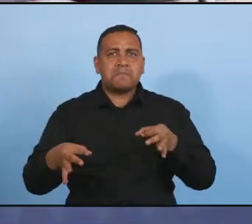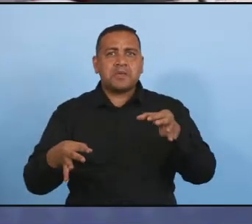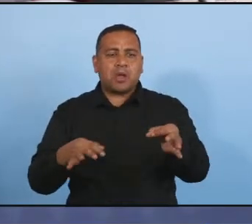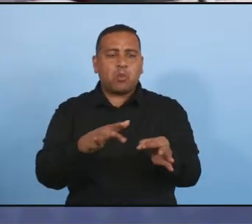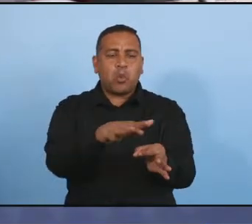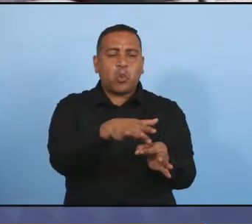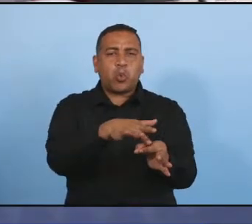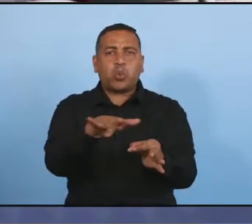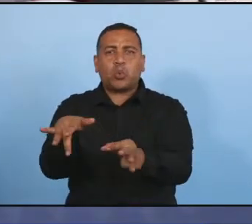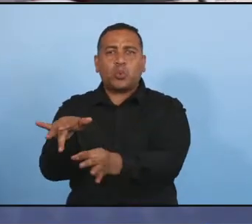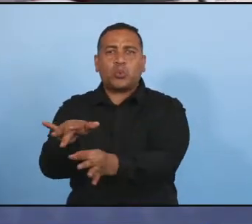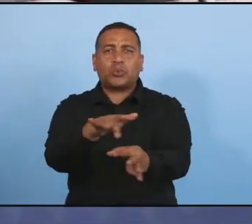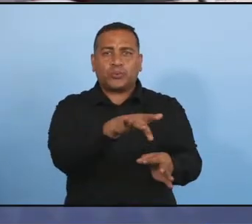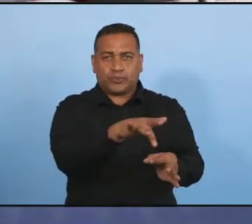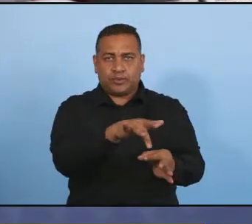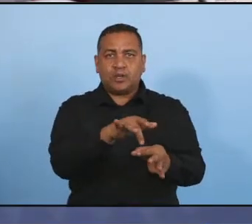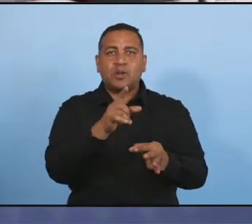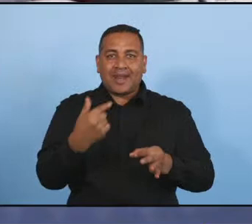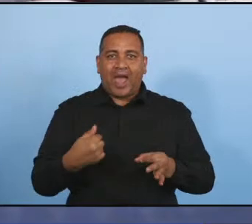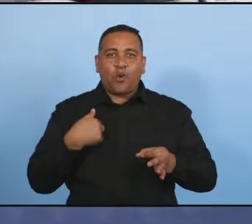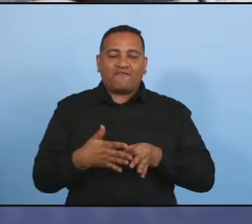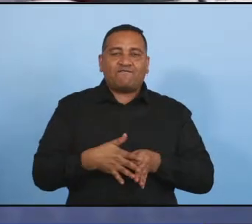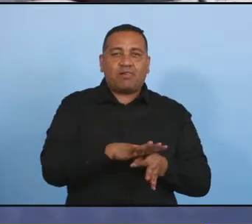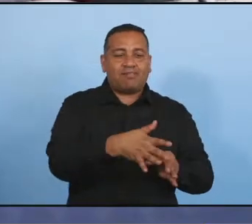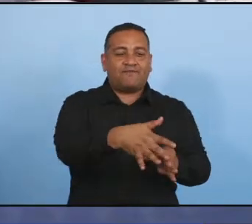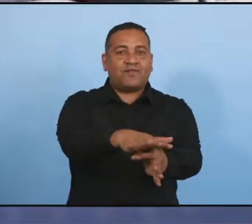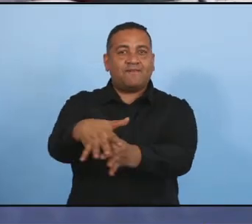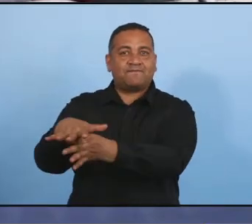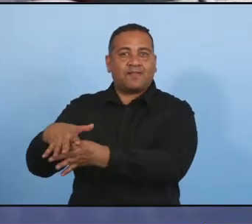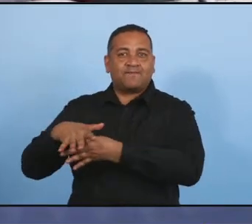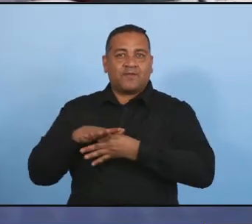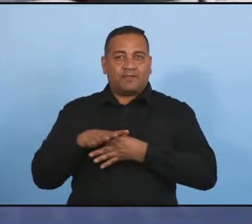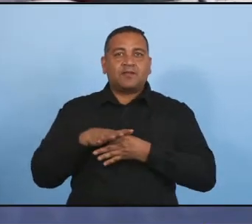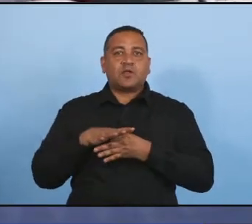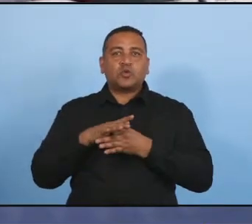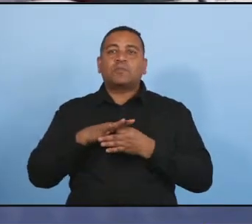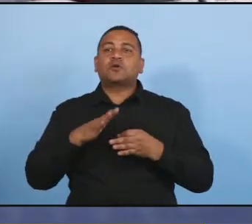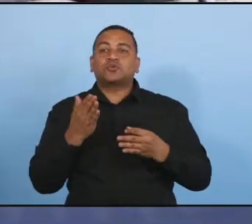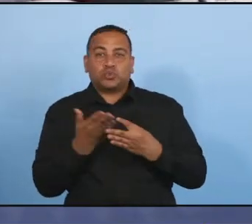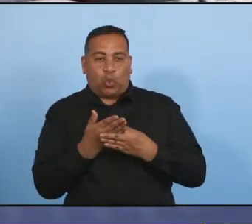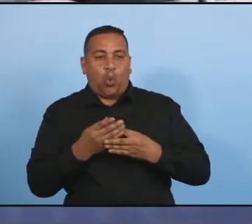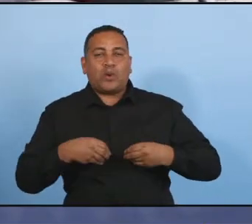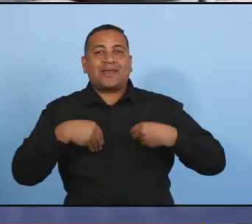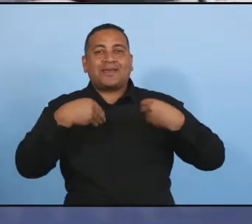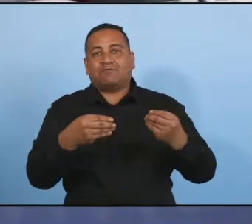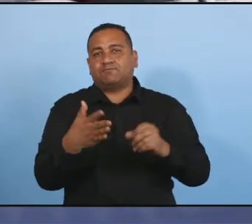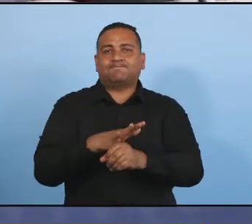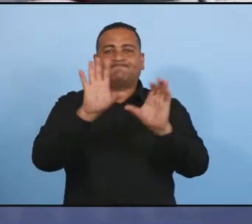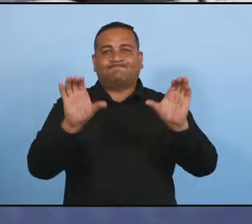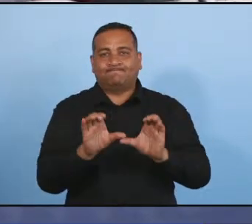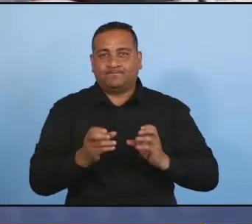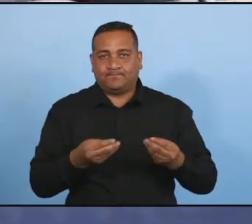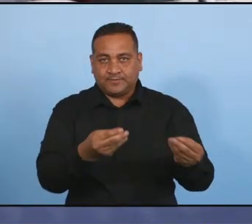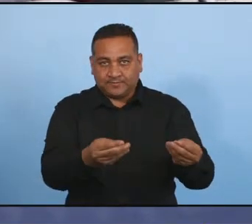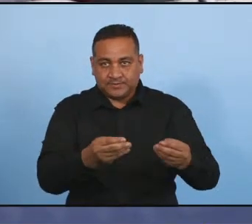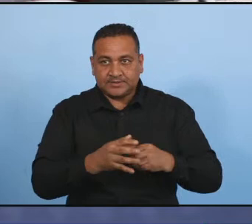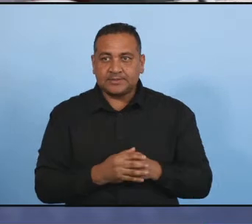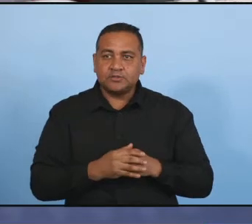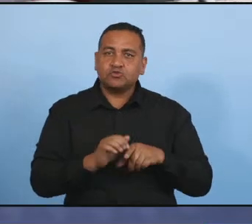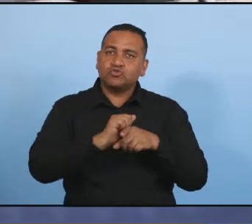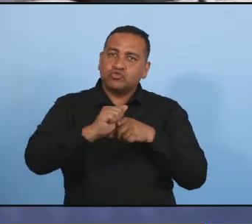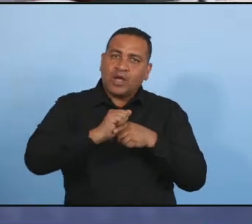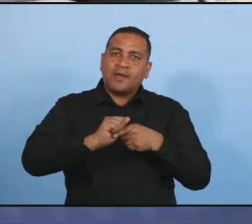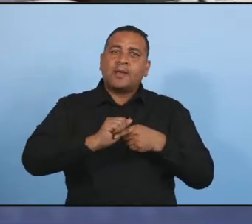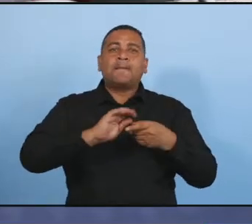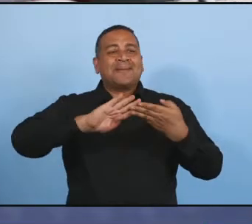short programs, short courses. And through that mechanism, they can also do a trade test and become an artisan. So it's